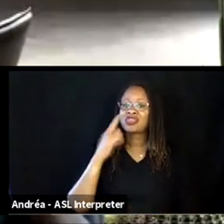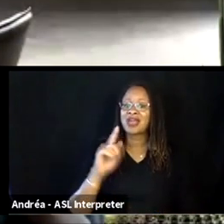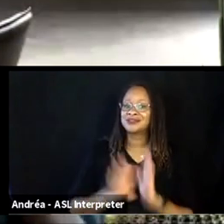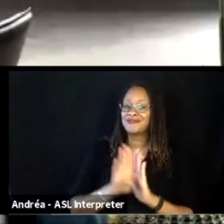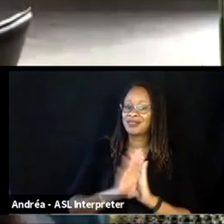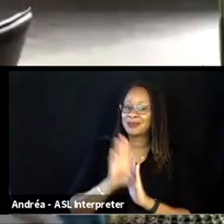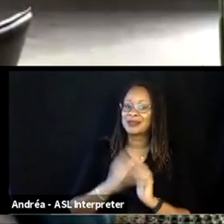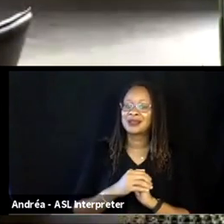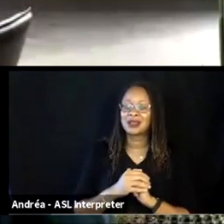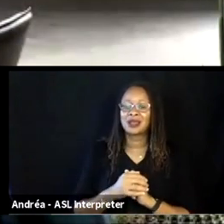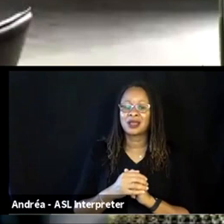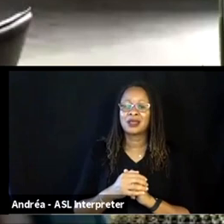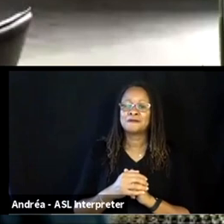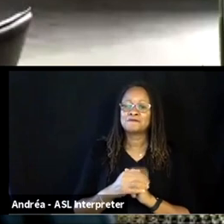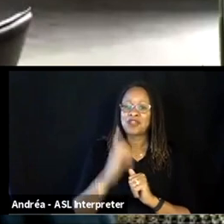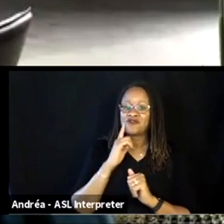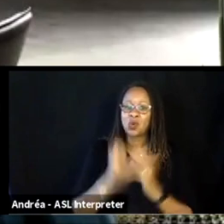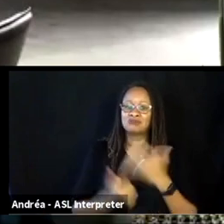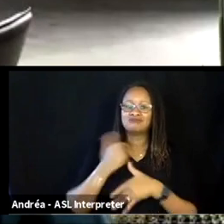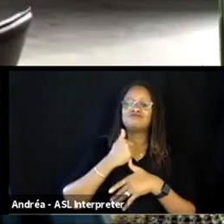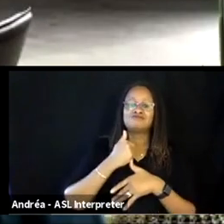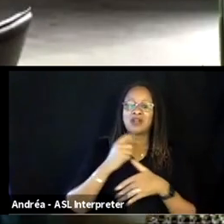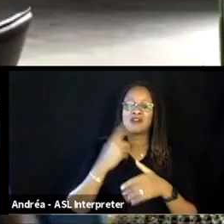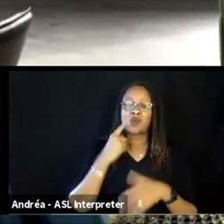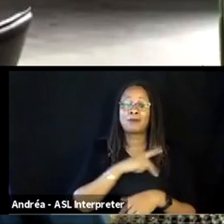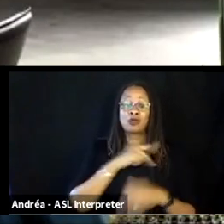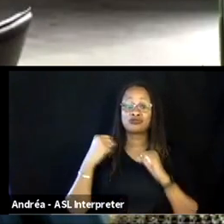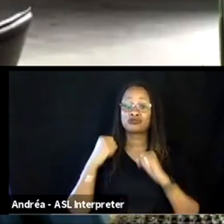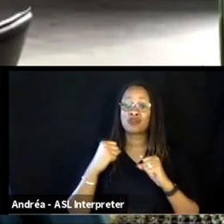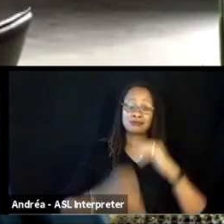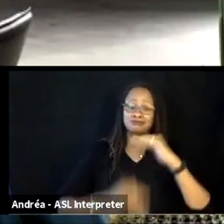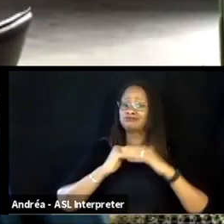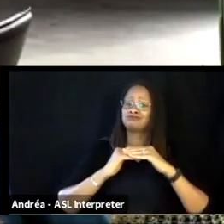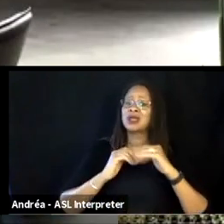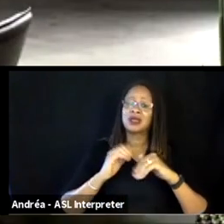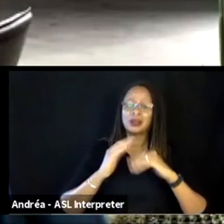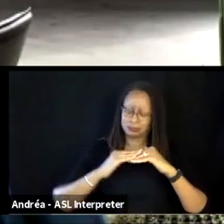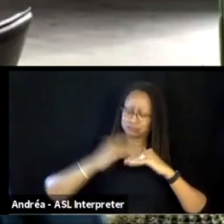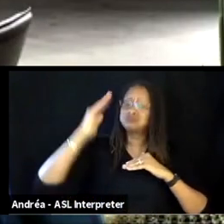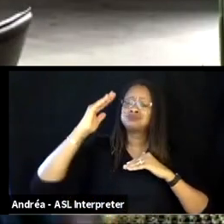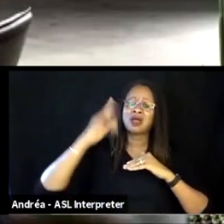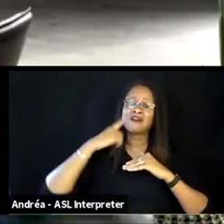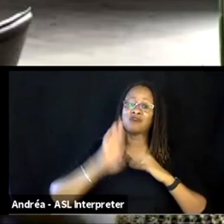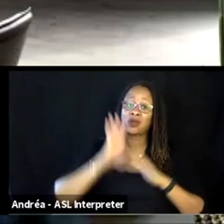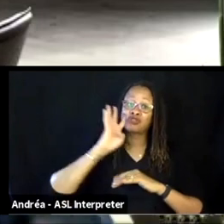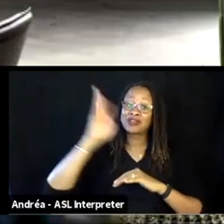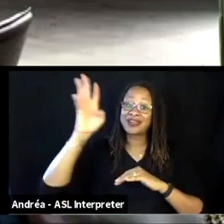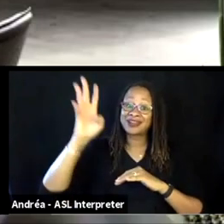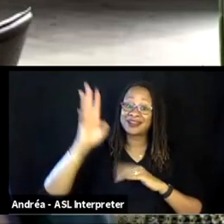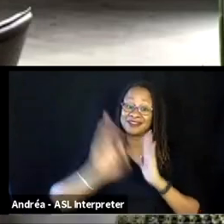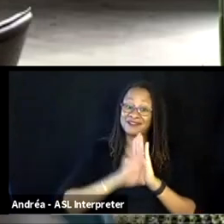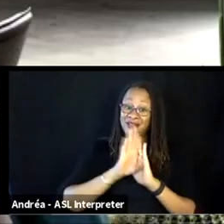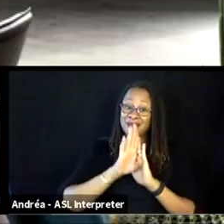development, really for optimization, for personal strength, for creative development, for